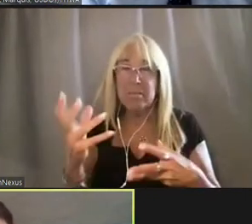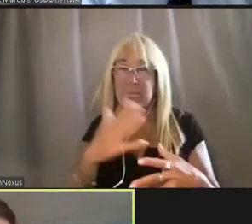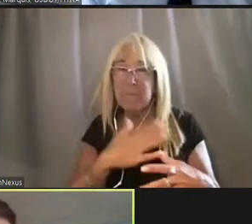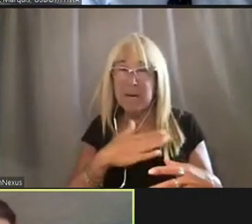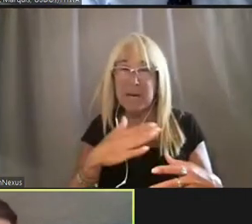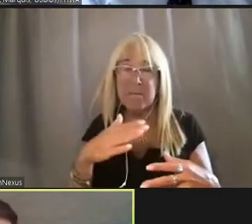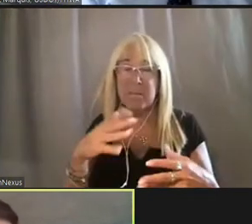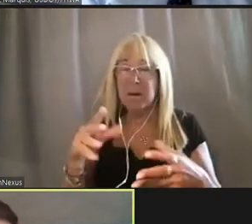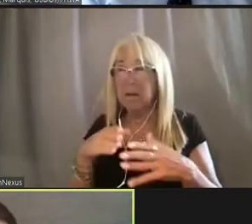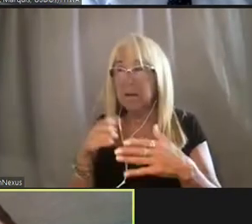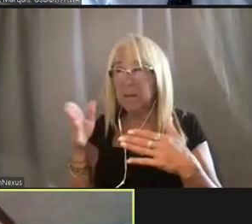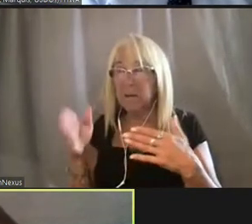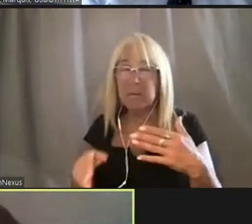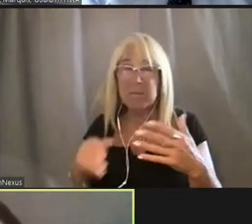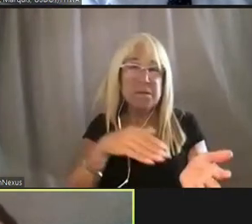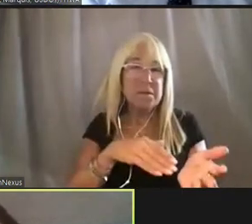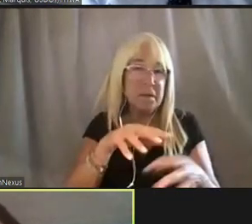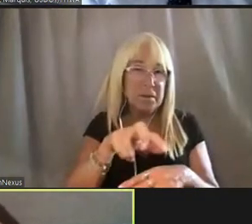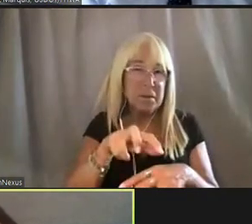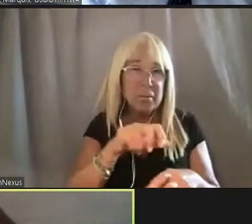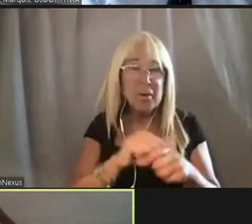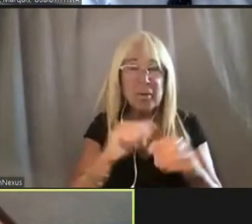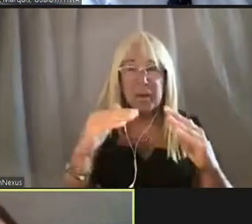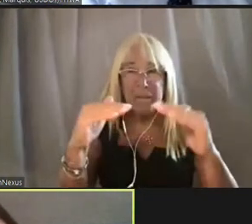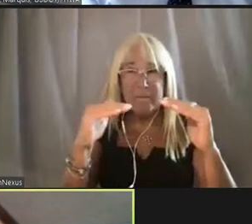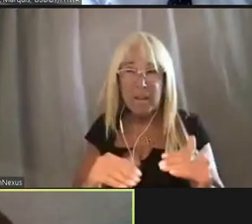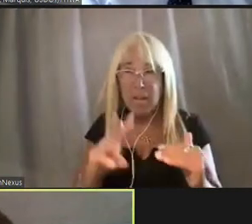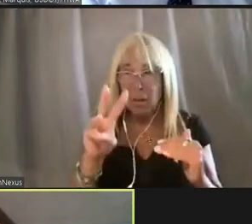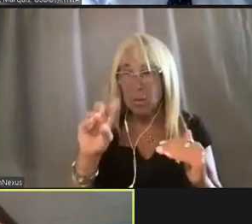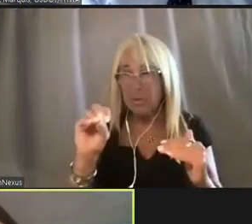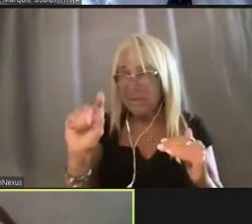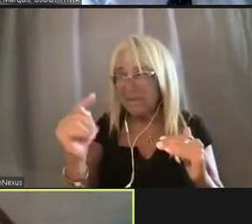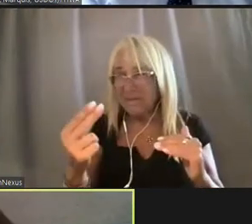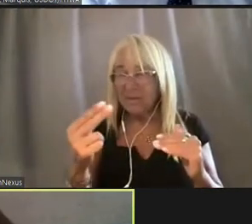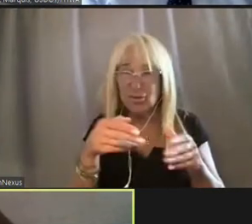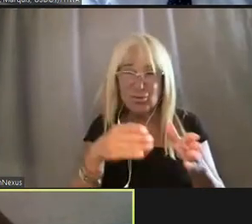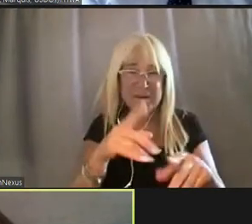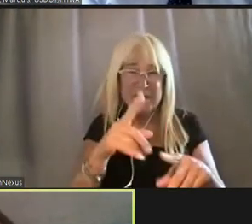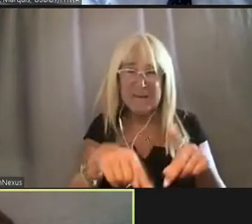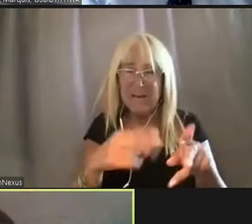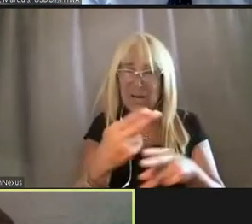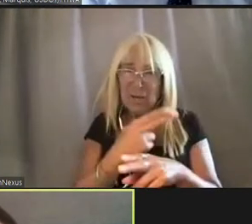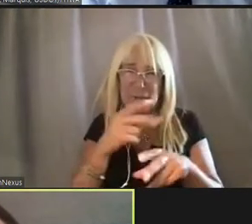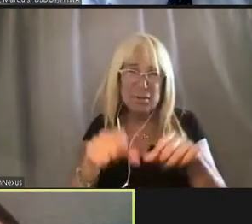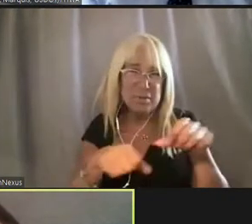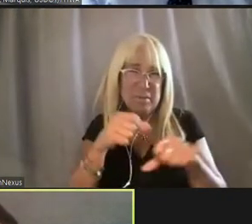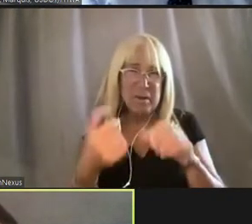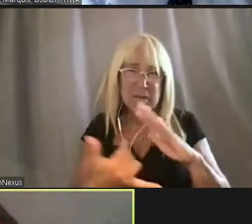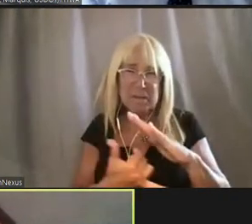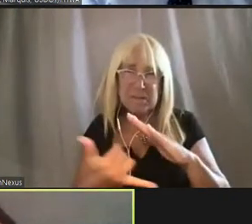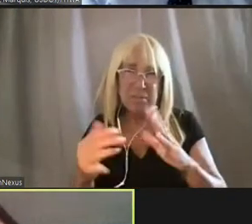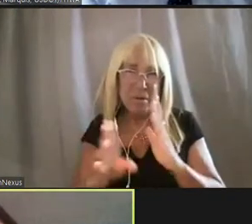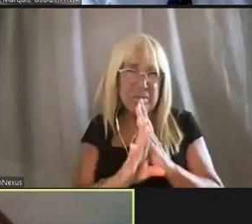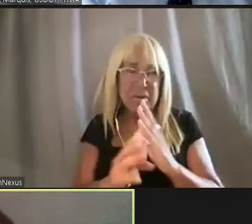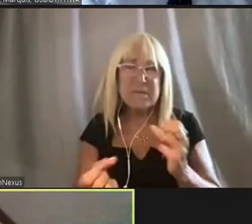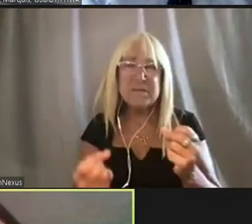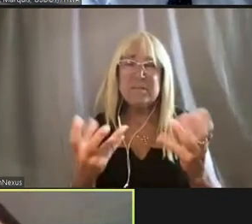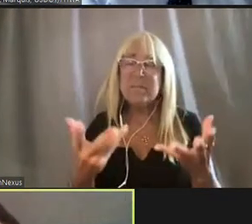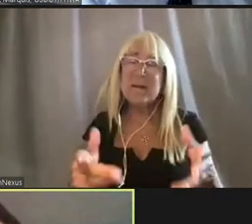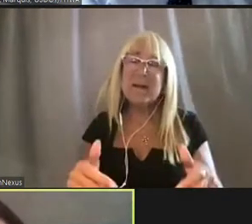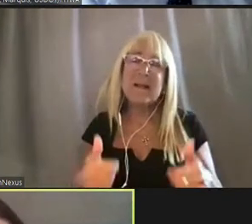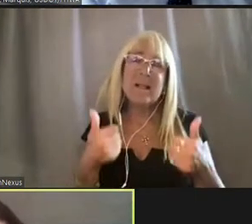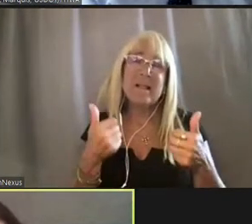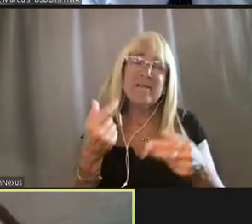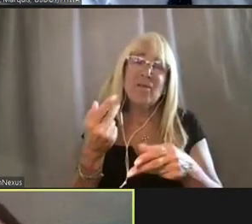doctor's appointments particularly below 60th Street and they can't use bikes or buses or Subways to move around the city many people live on fixed